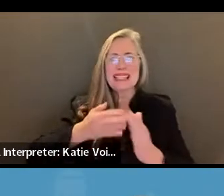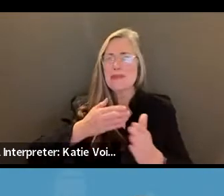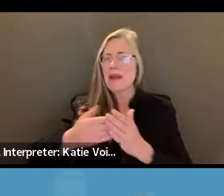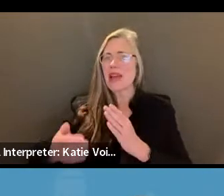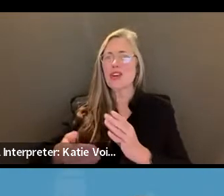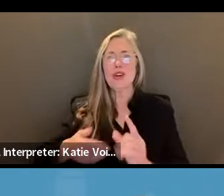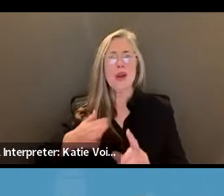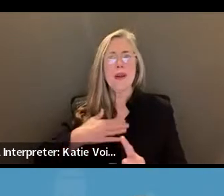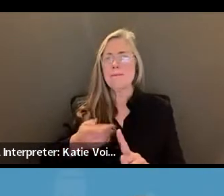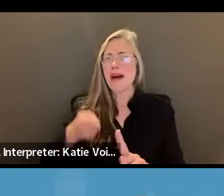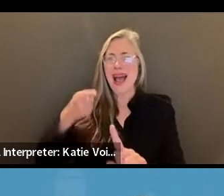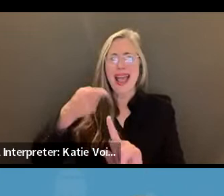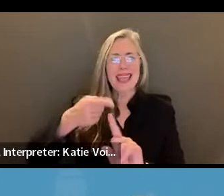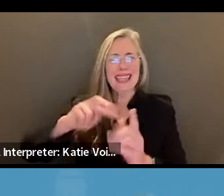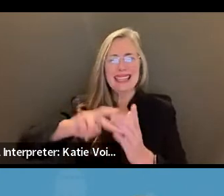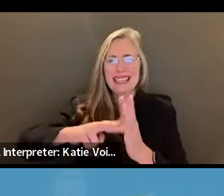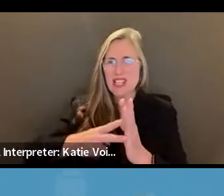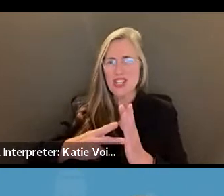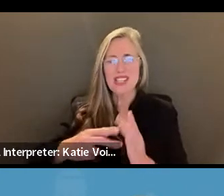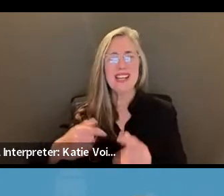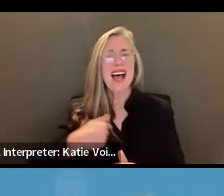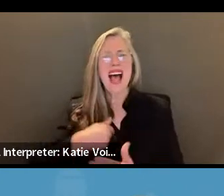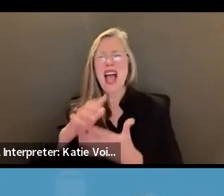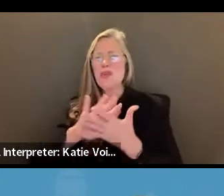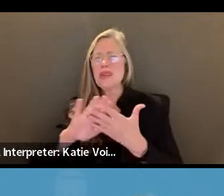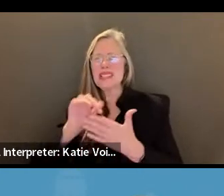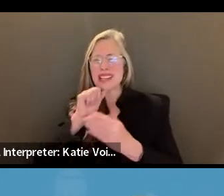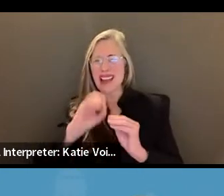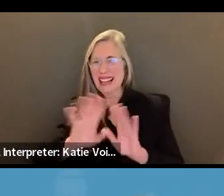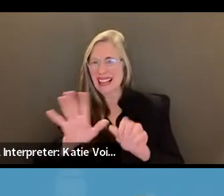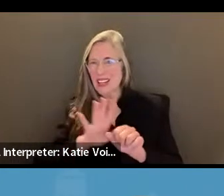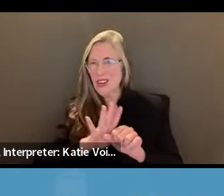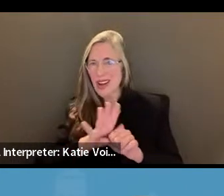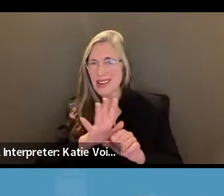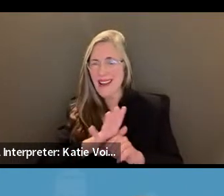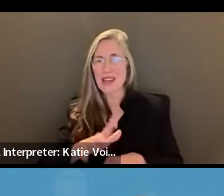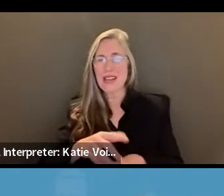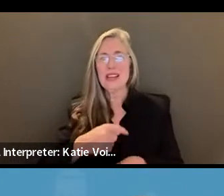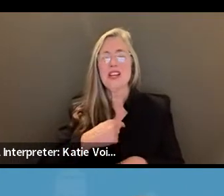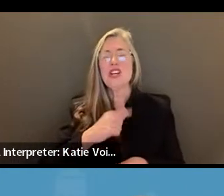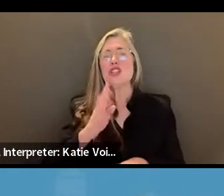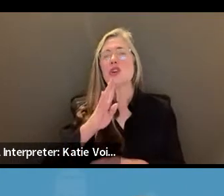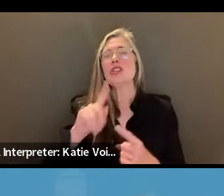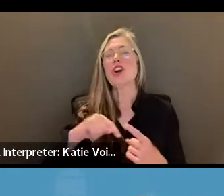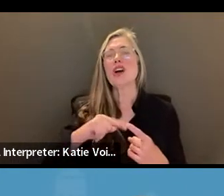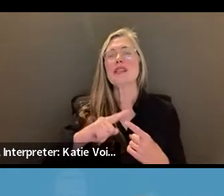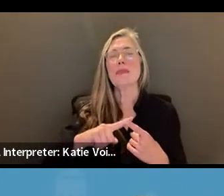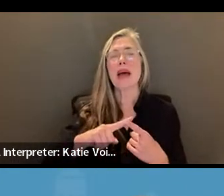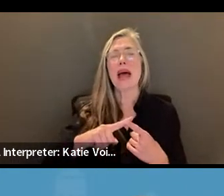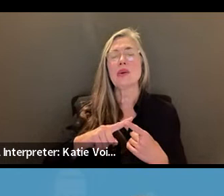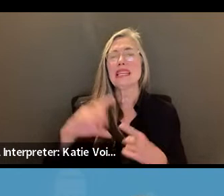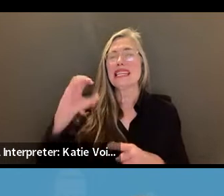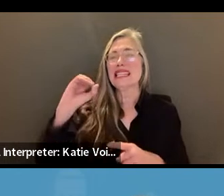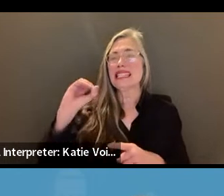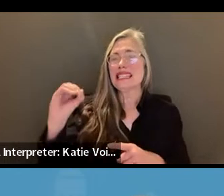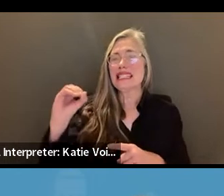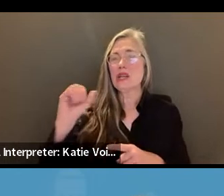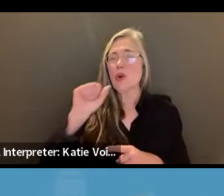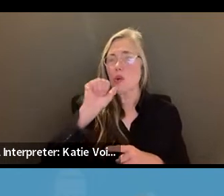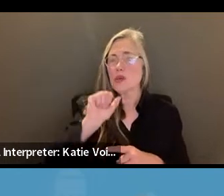enough about what I was actually stating. So I spoke a lot about zero tolerance